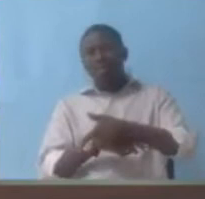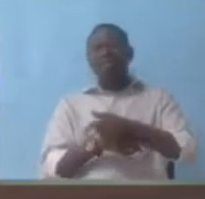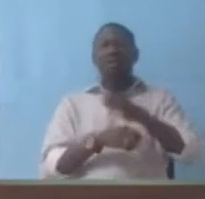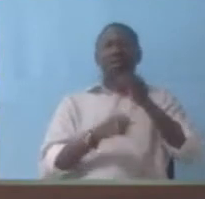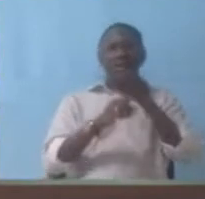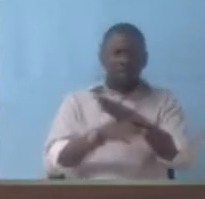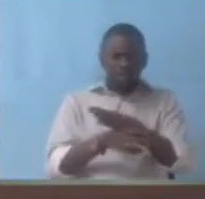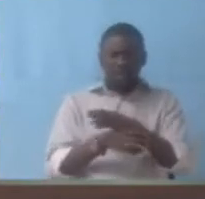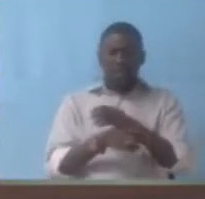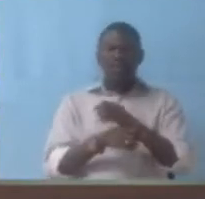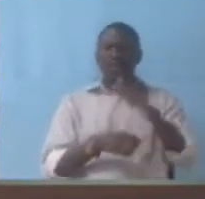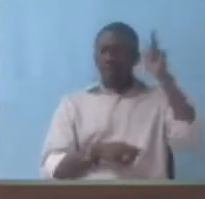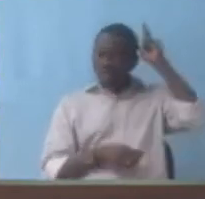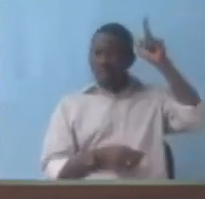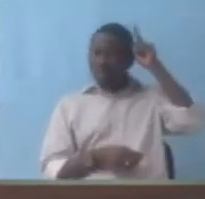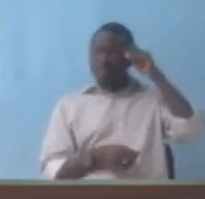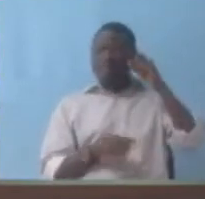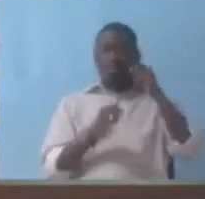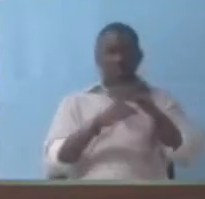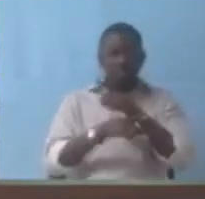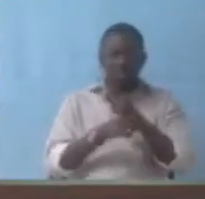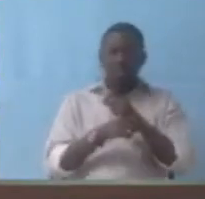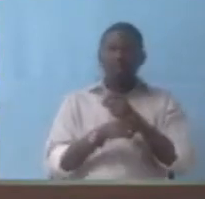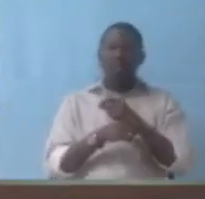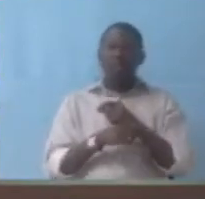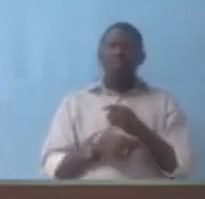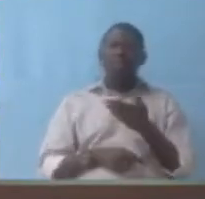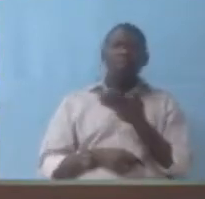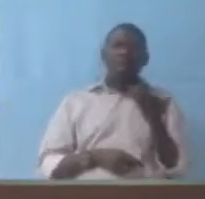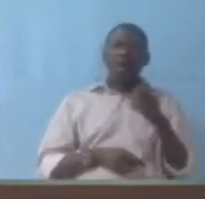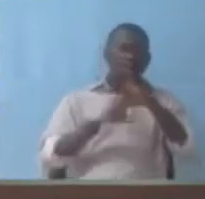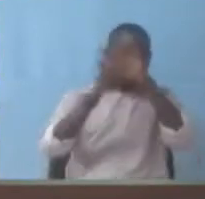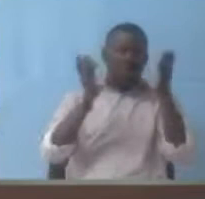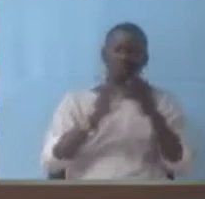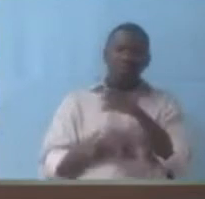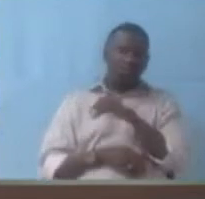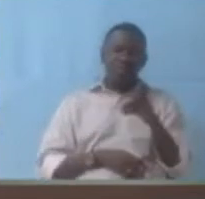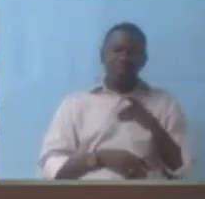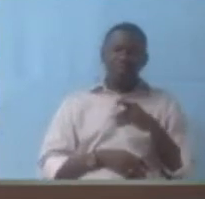Liberia, Sierra Leone, how all of them have dealt with the situation.